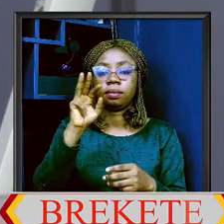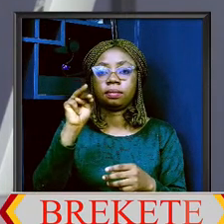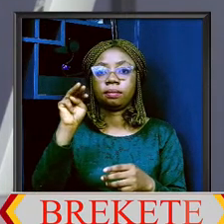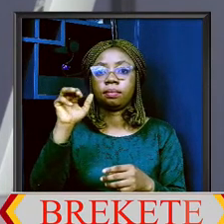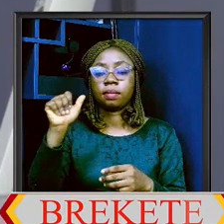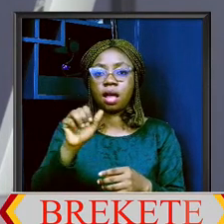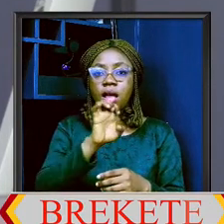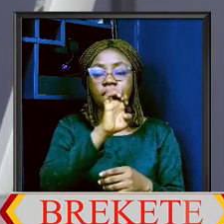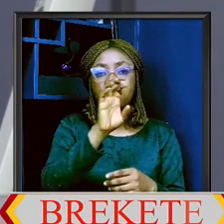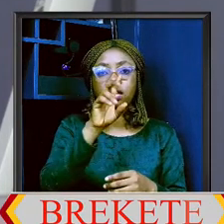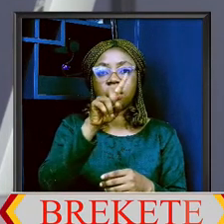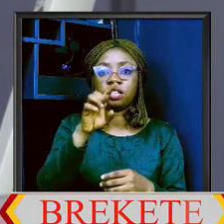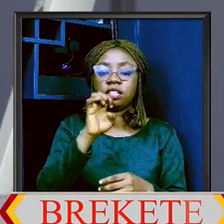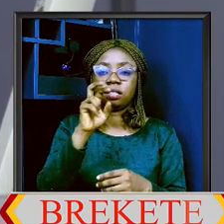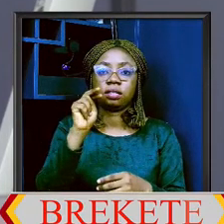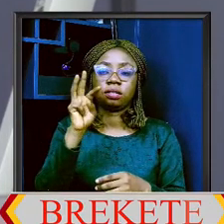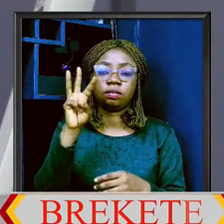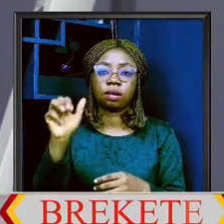name